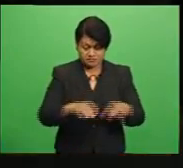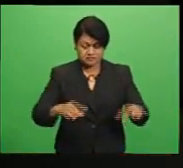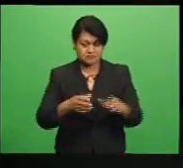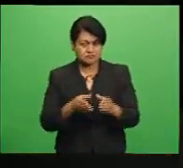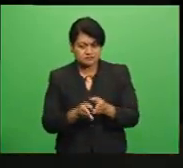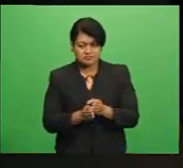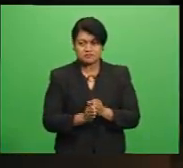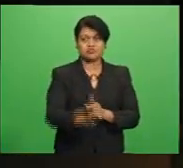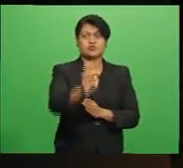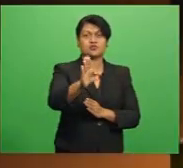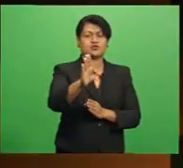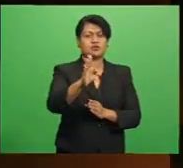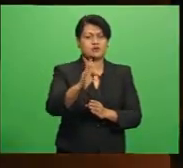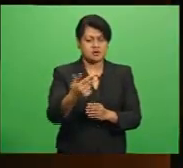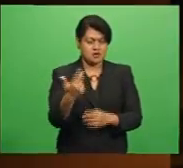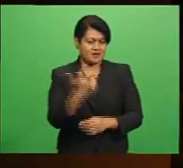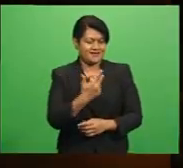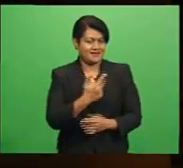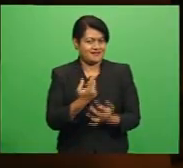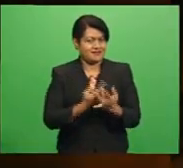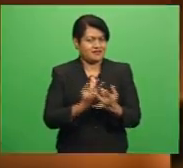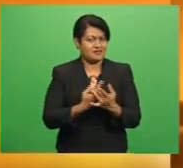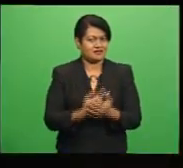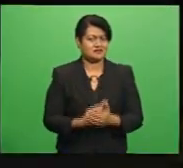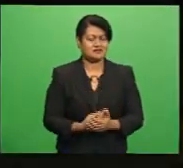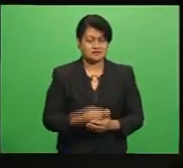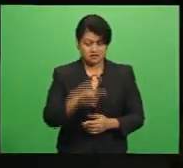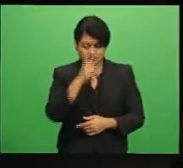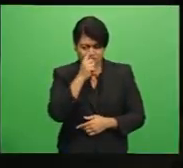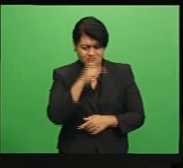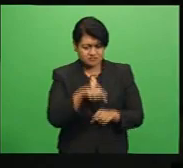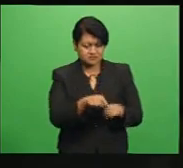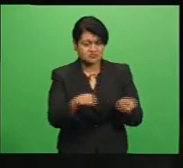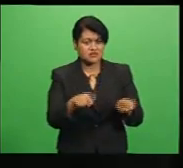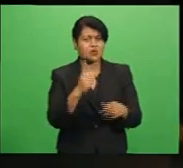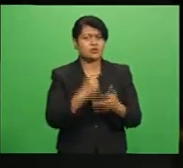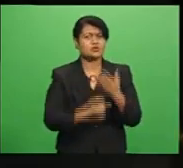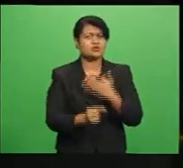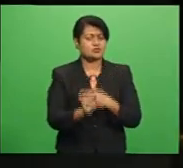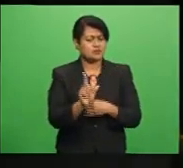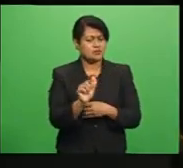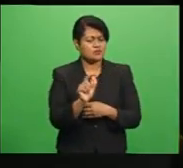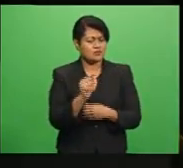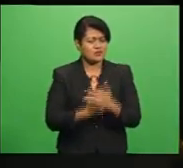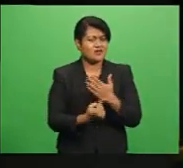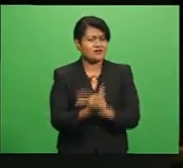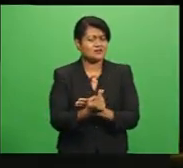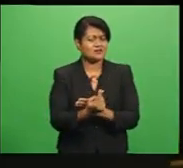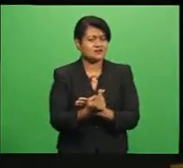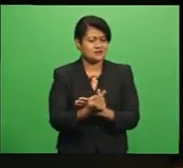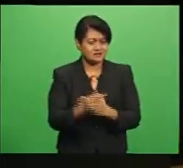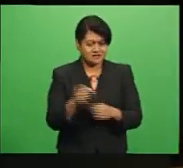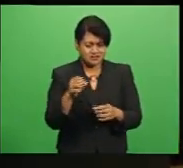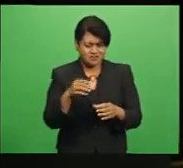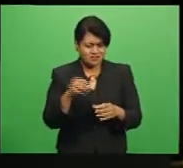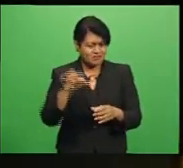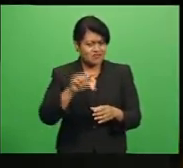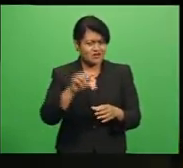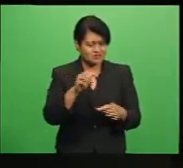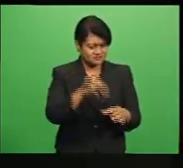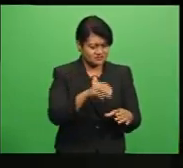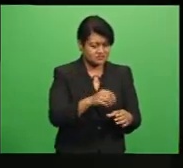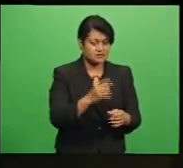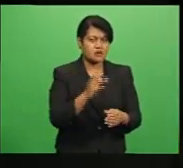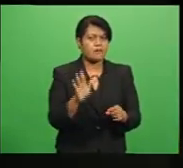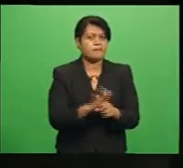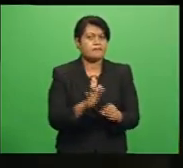For example, these individuals are removing the pyrotechnic powder or content from the fireworks and trying to use that to make homemade